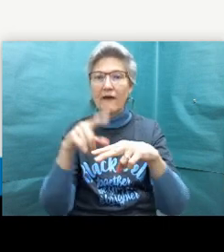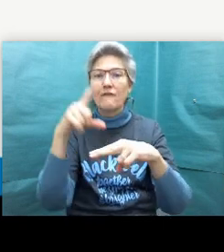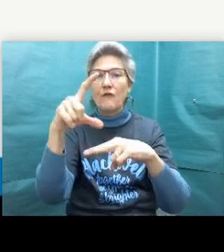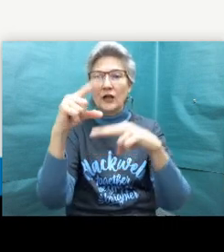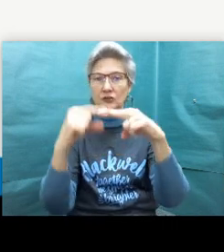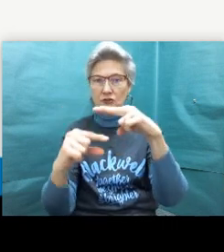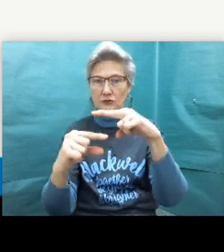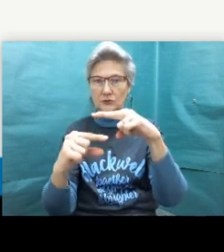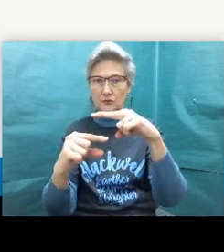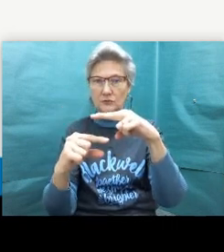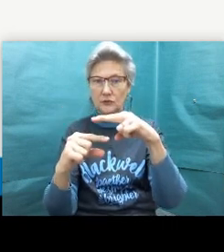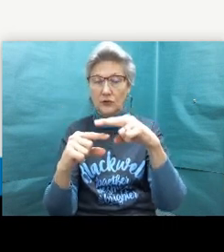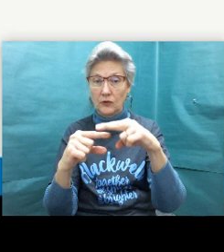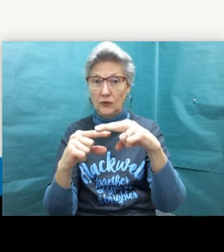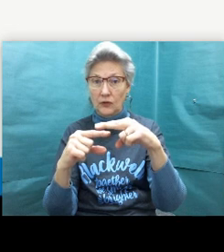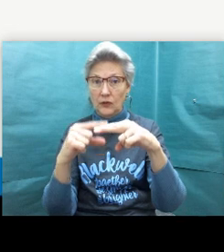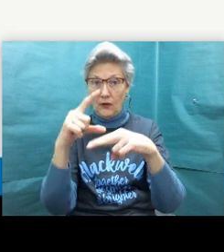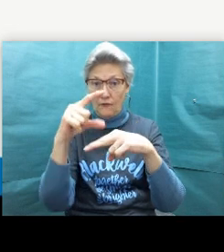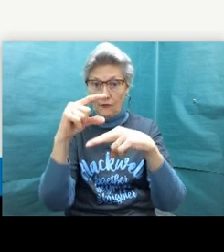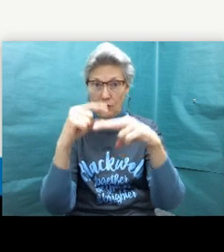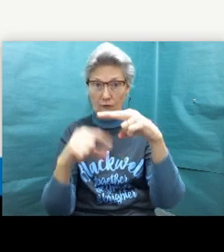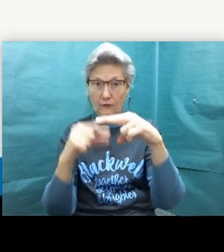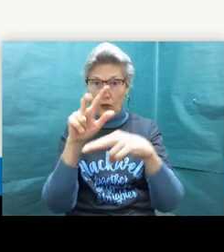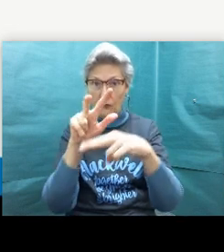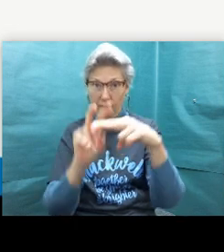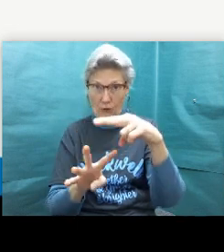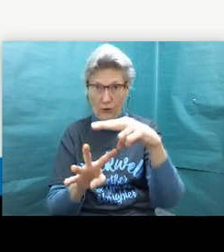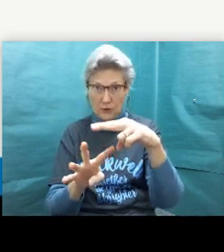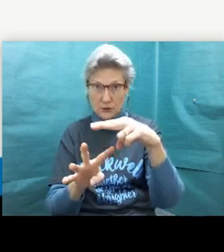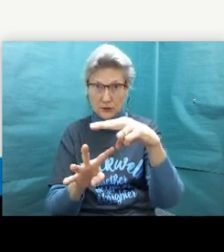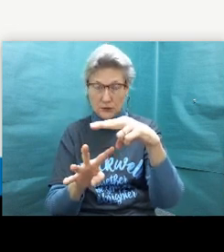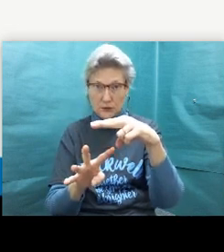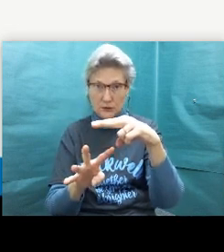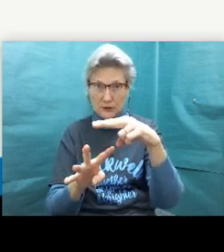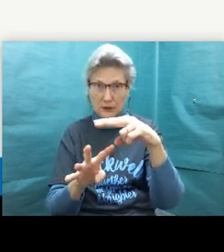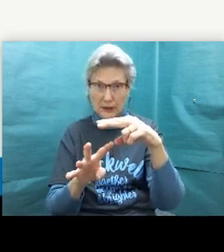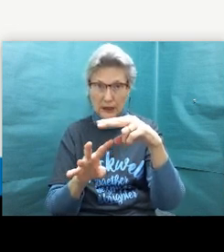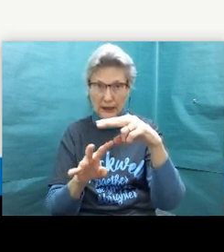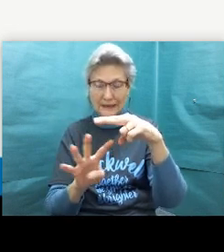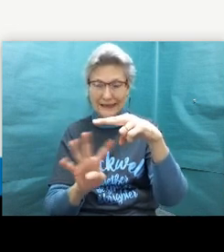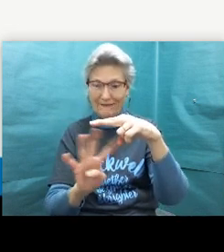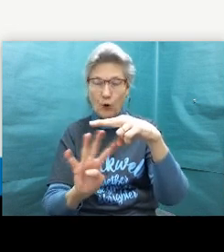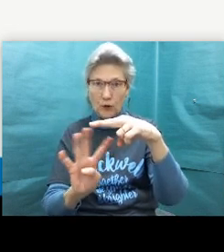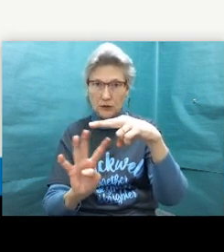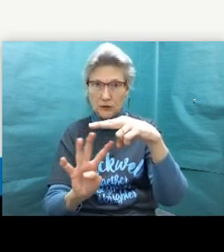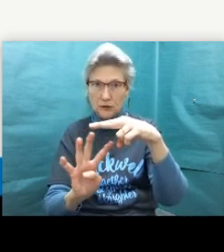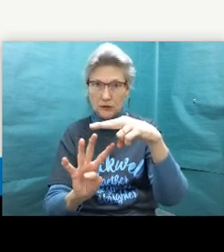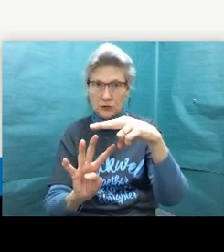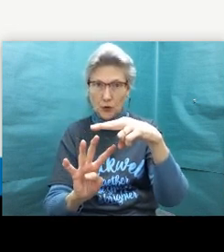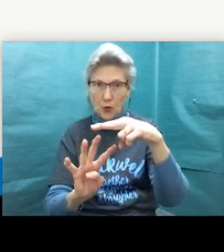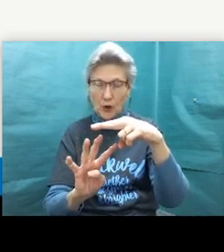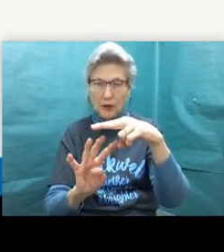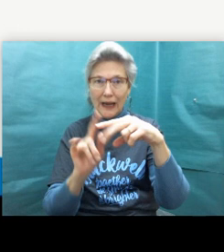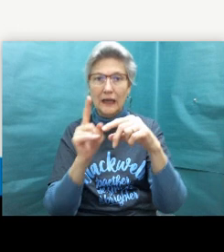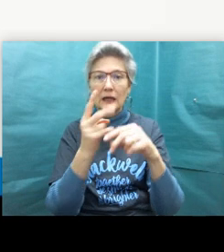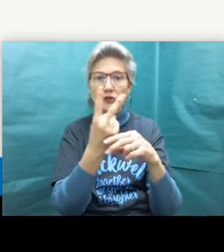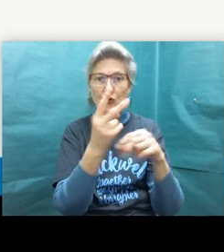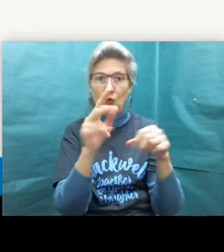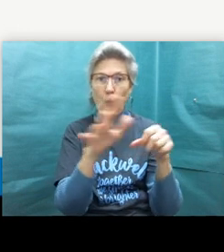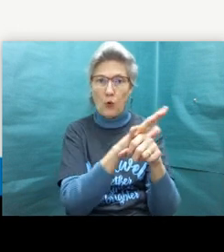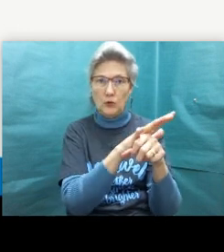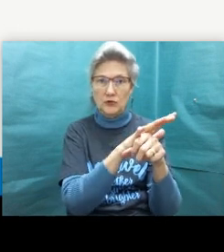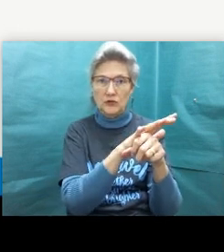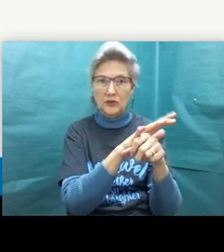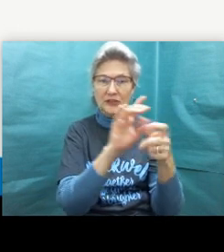fraction part of the mixed number, the 3/4, is in fourths. We're going to actually take our wholes